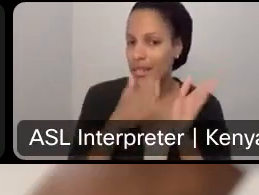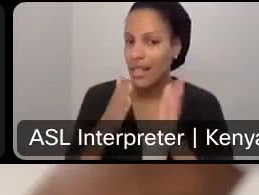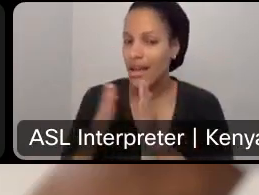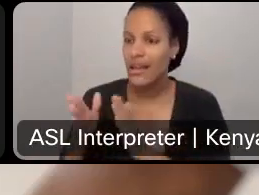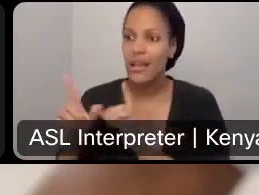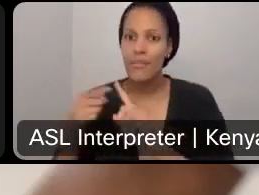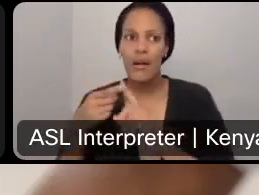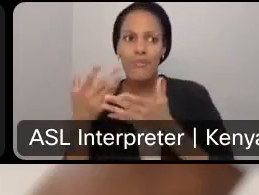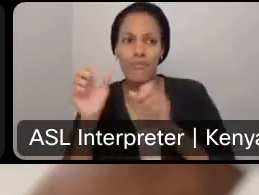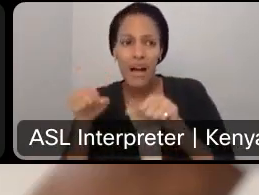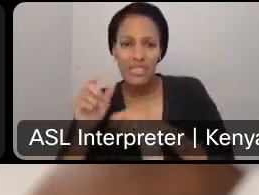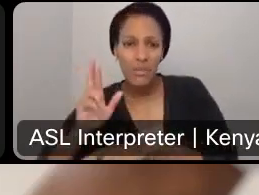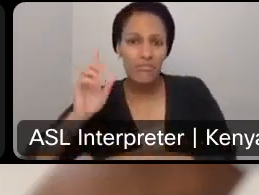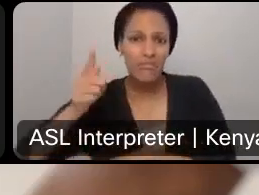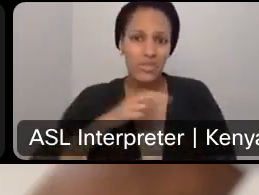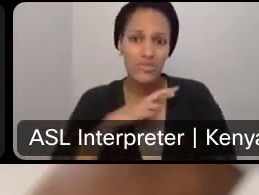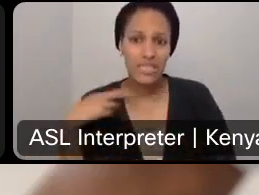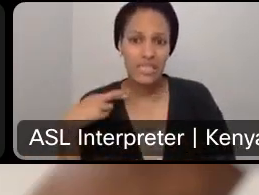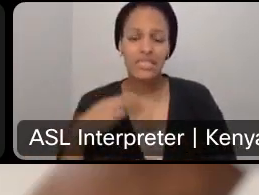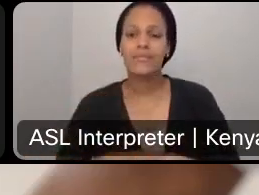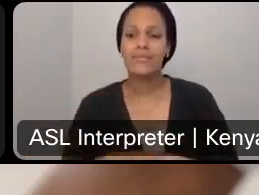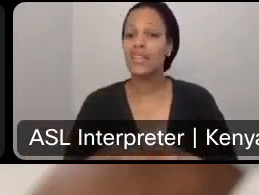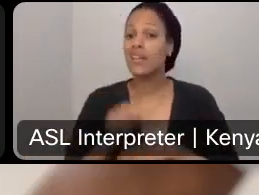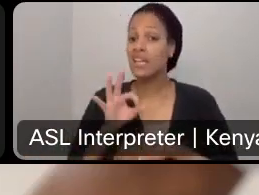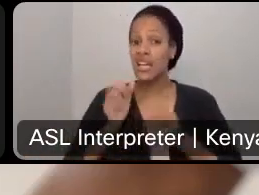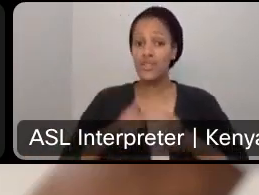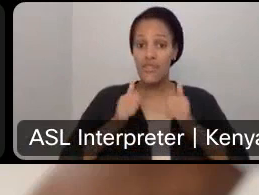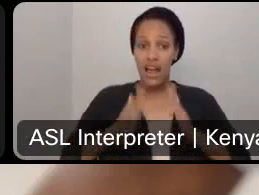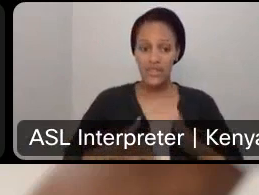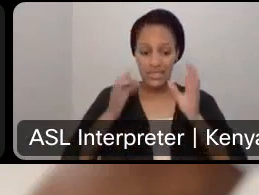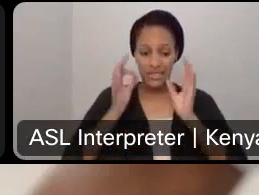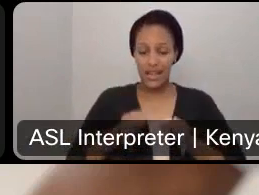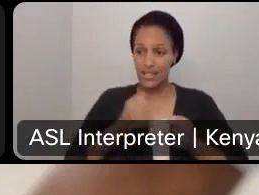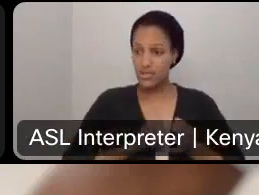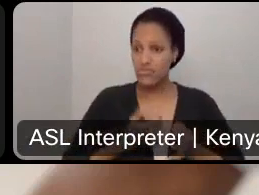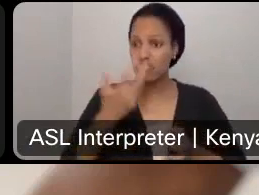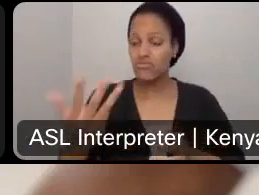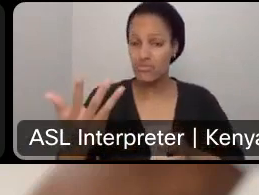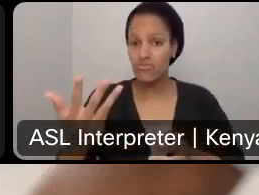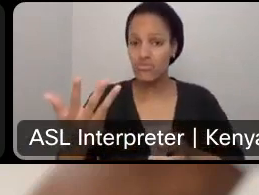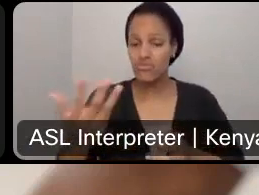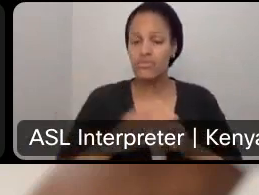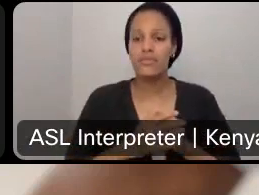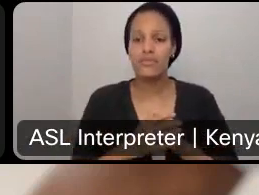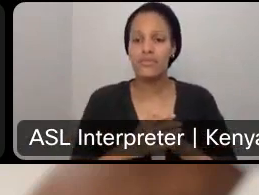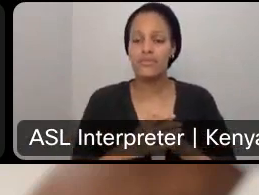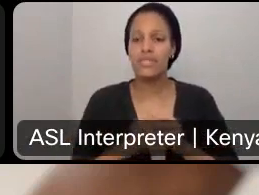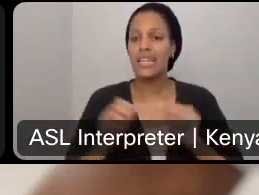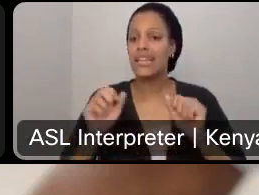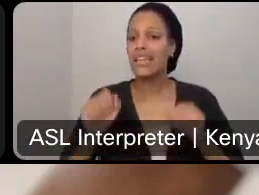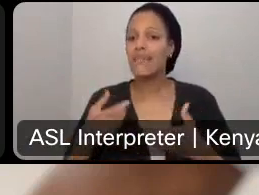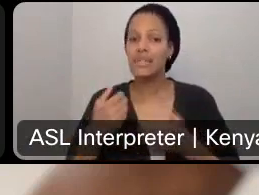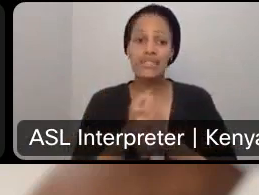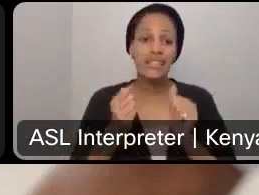involved if a survivor chooses to disclose their information to responders. This could be safety